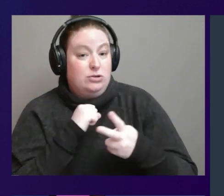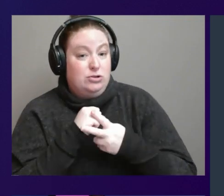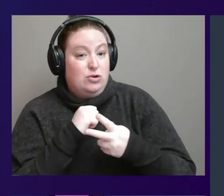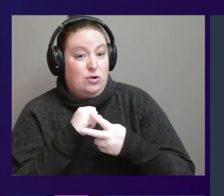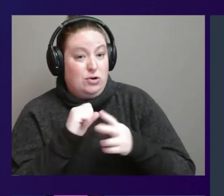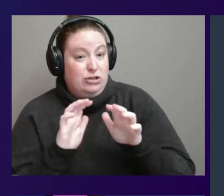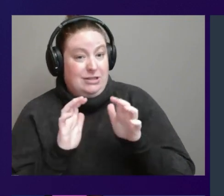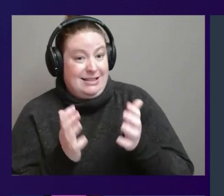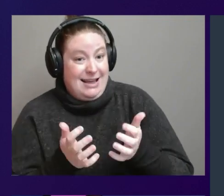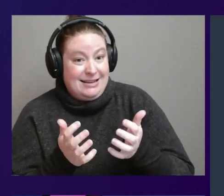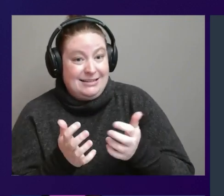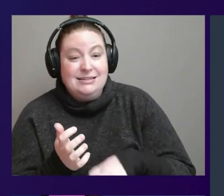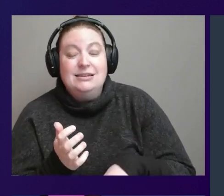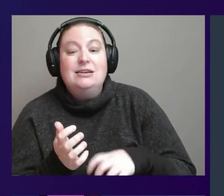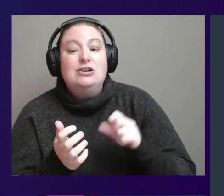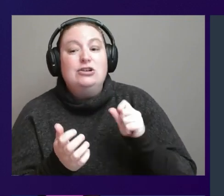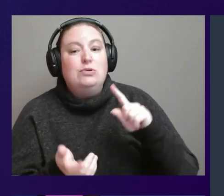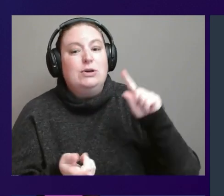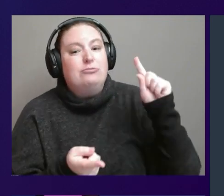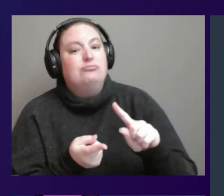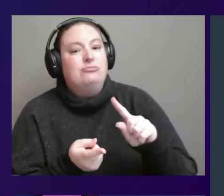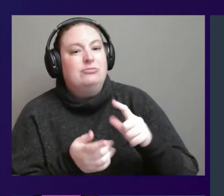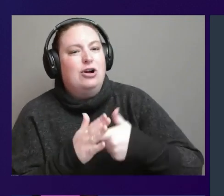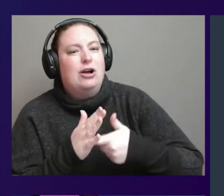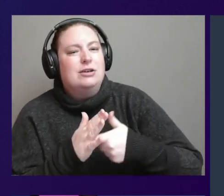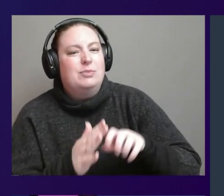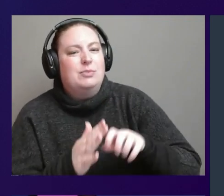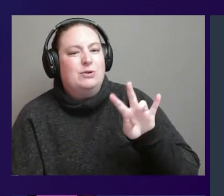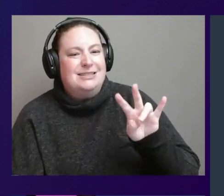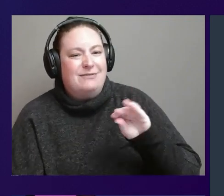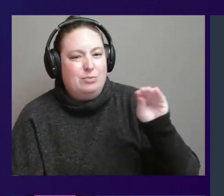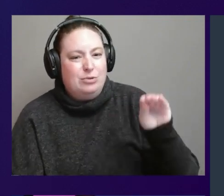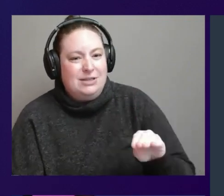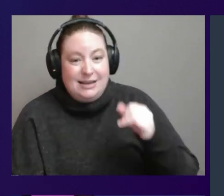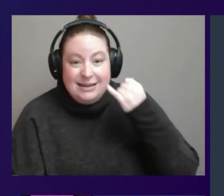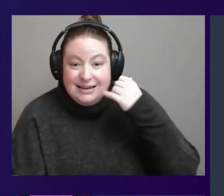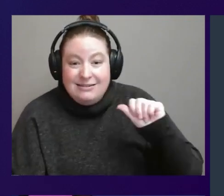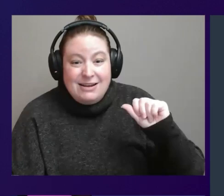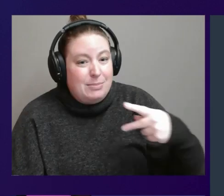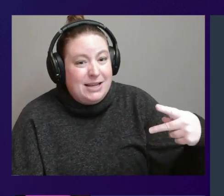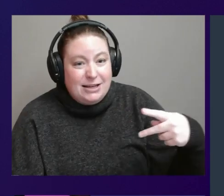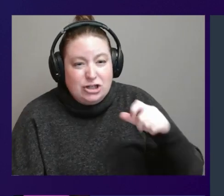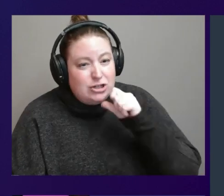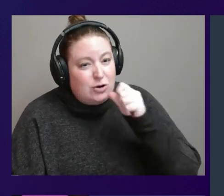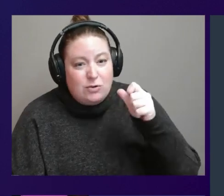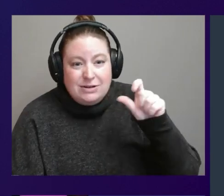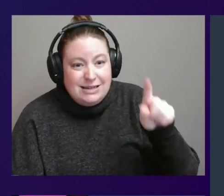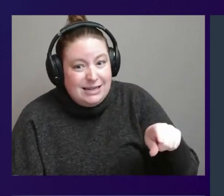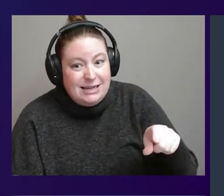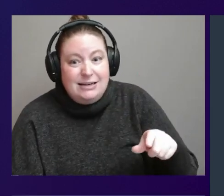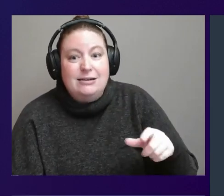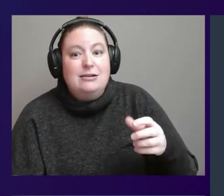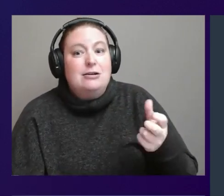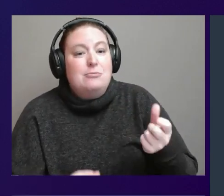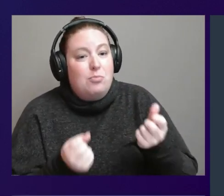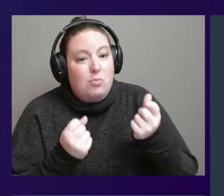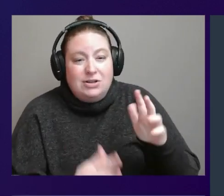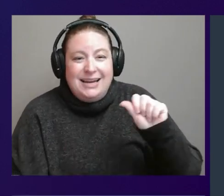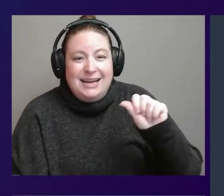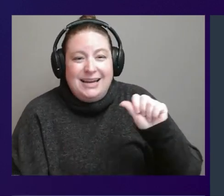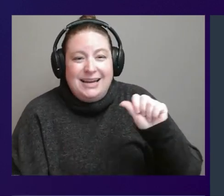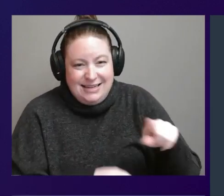to 47%, where applications do not need 3 AZ availability. And by deploying these things